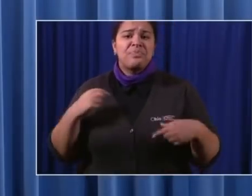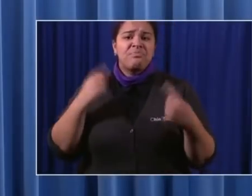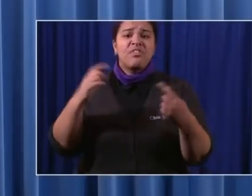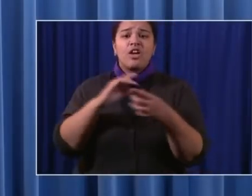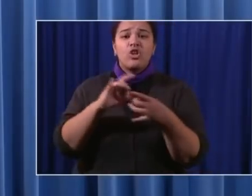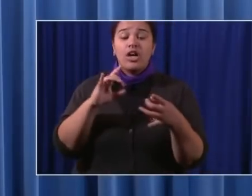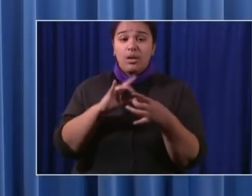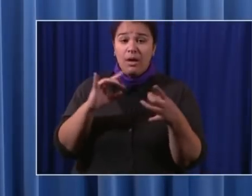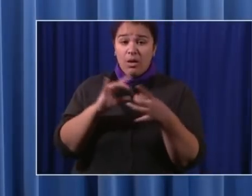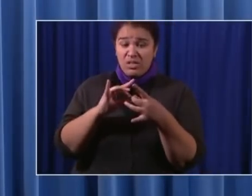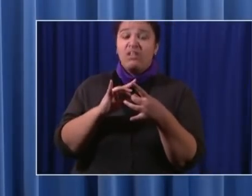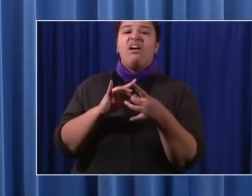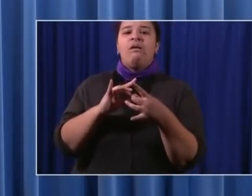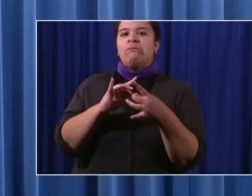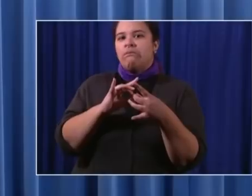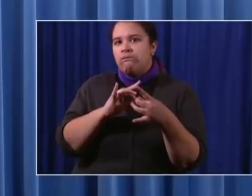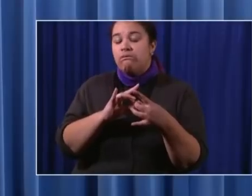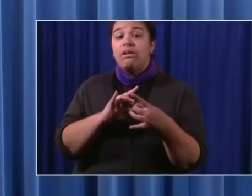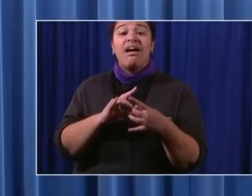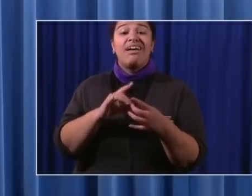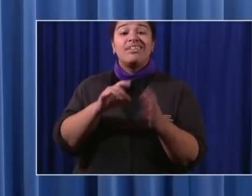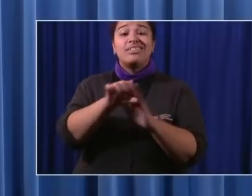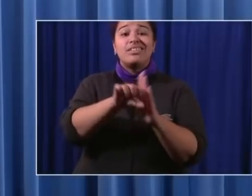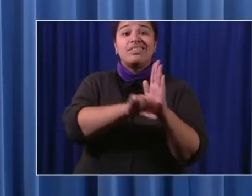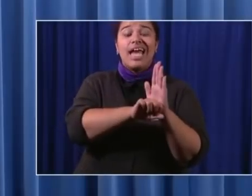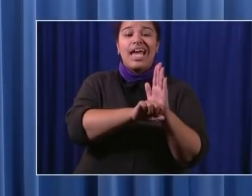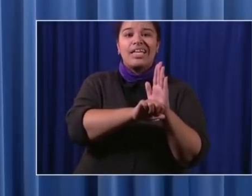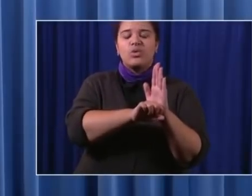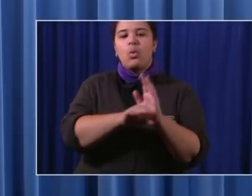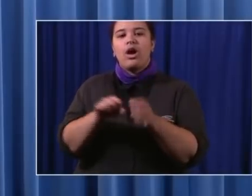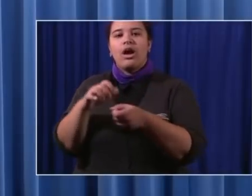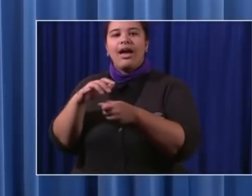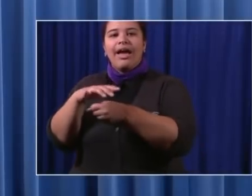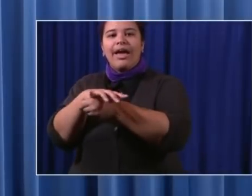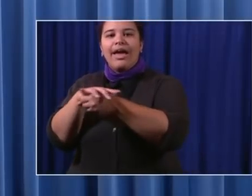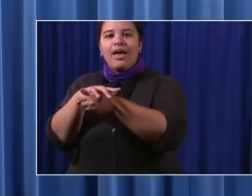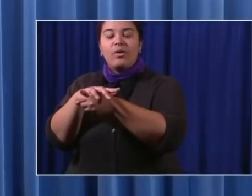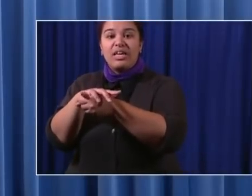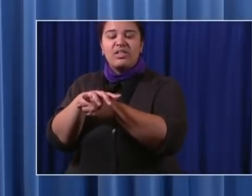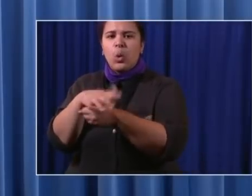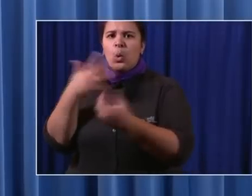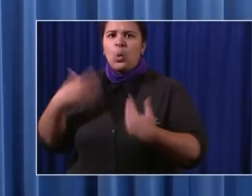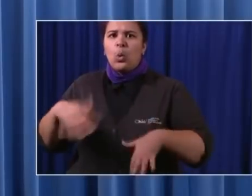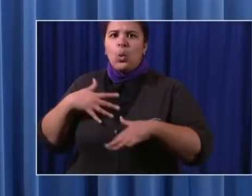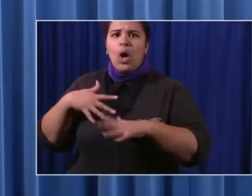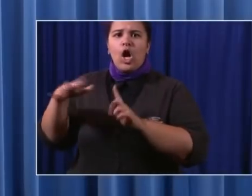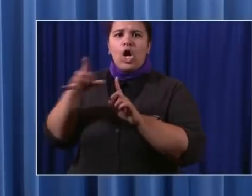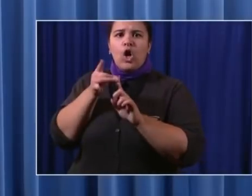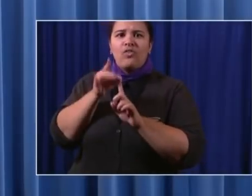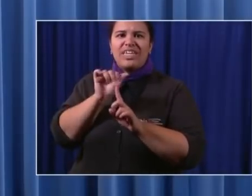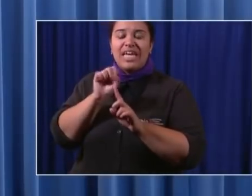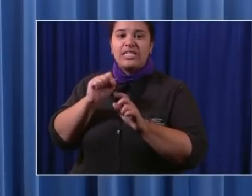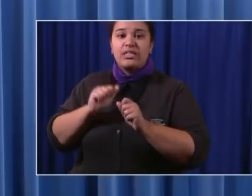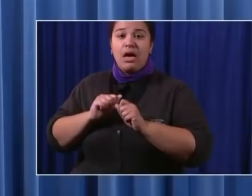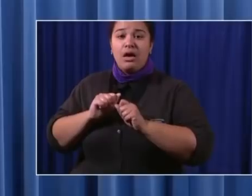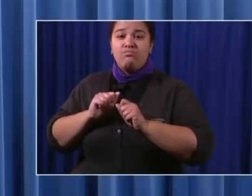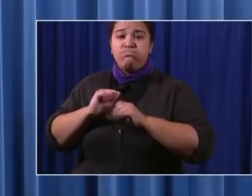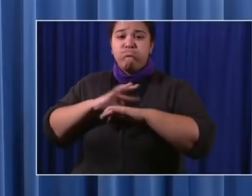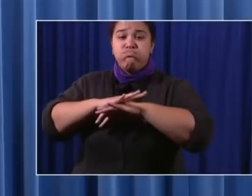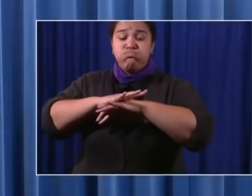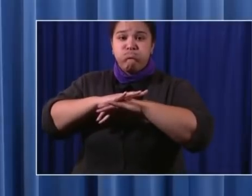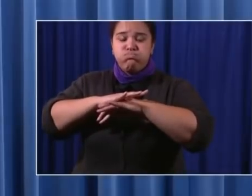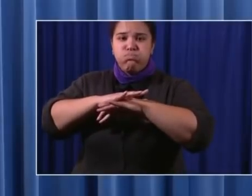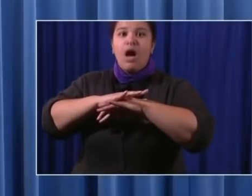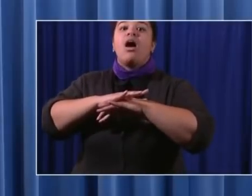of traveling to hotspots. You've also said repeatedly that Florida is a trouble area. Are you planning to go to the RNC events